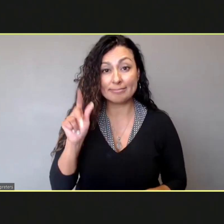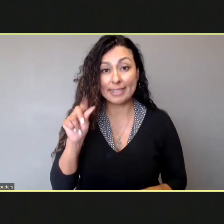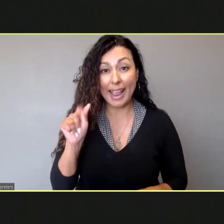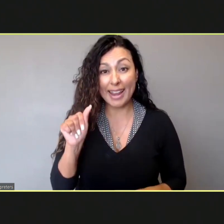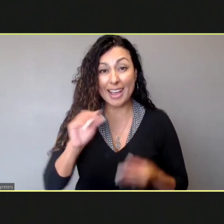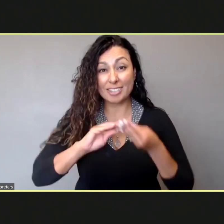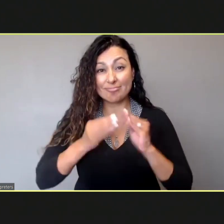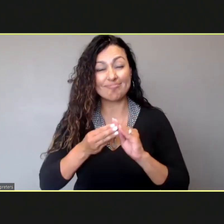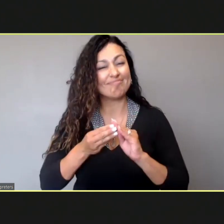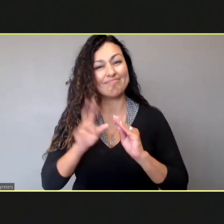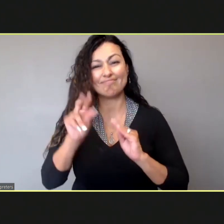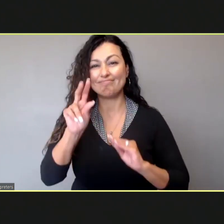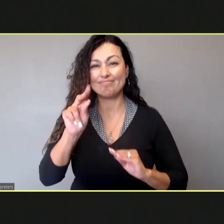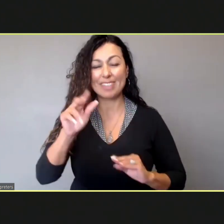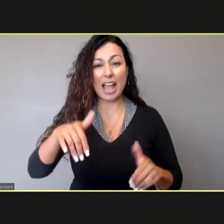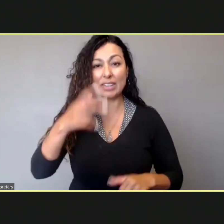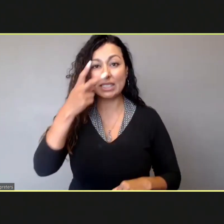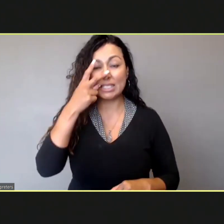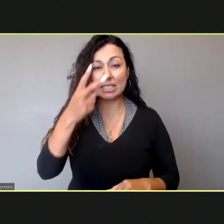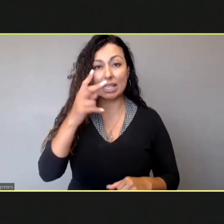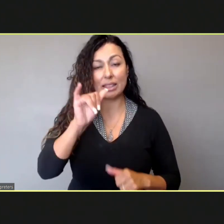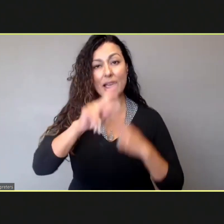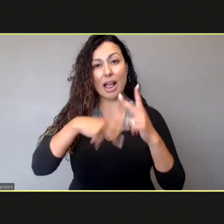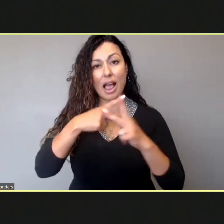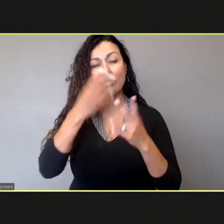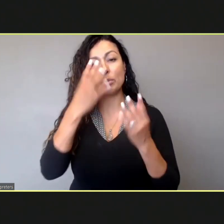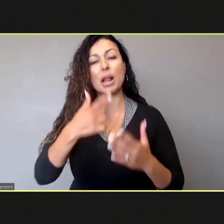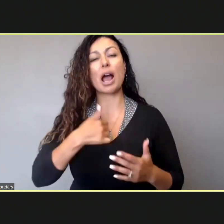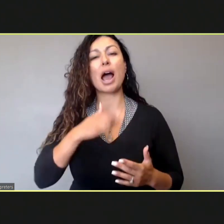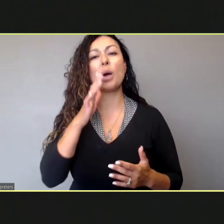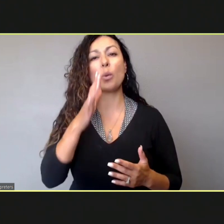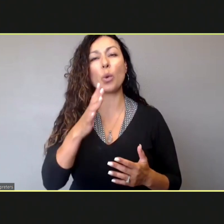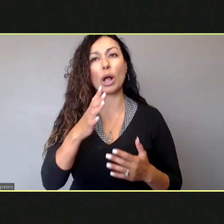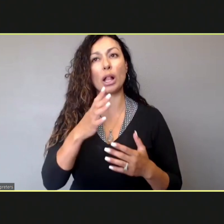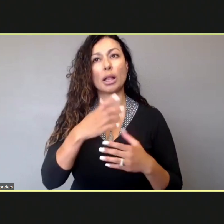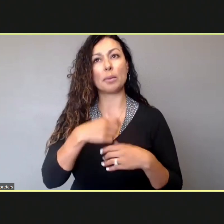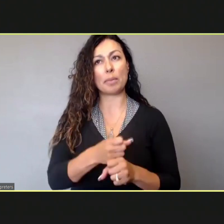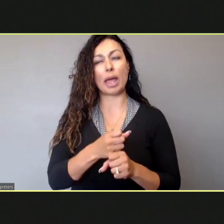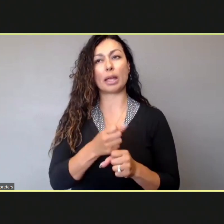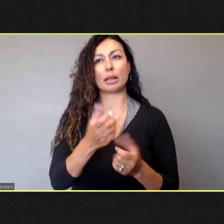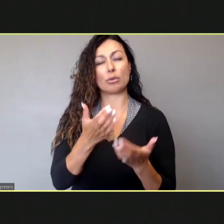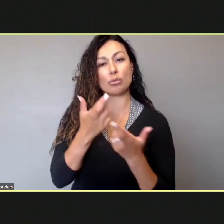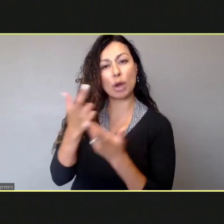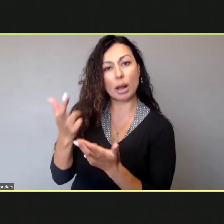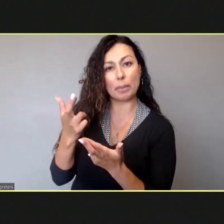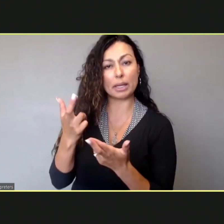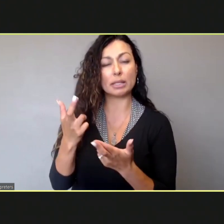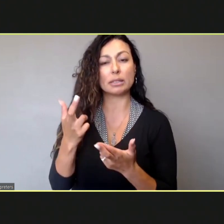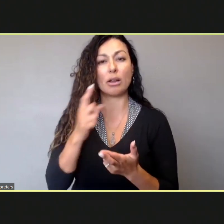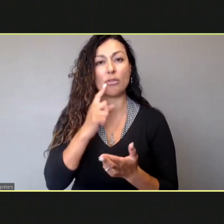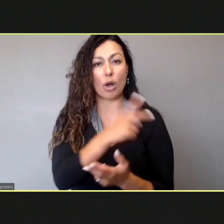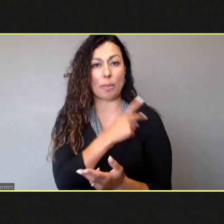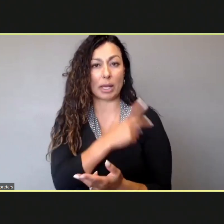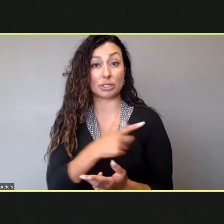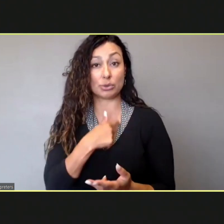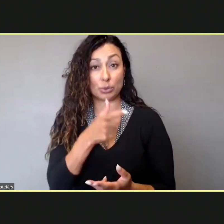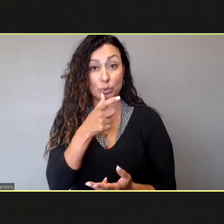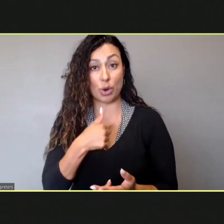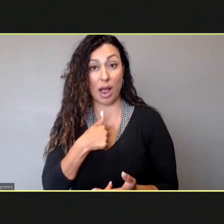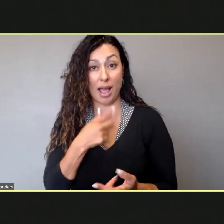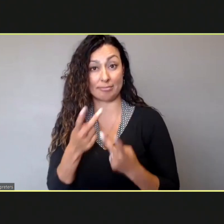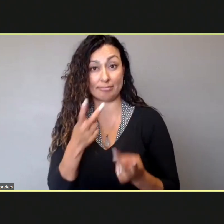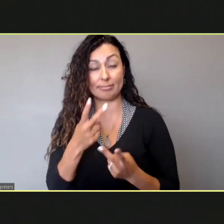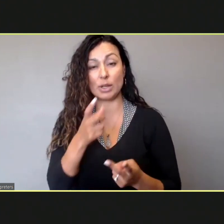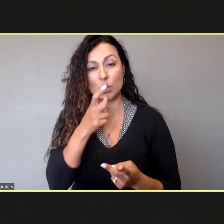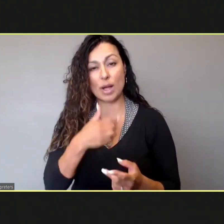have not seen the sort of stuff that I would make definitive recommendations to the patients I have who indeed have